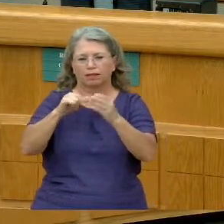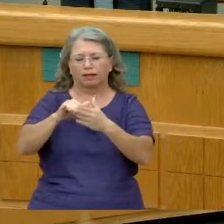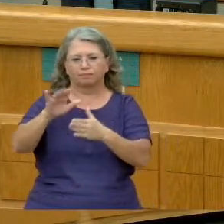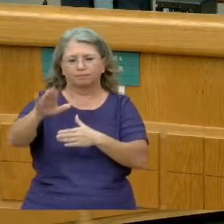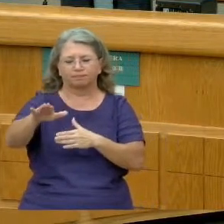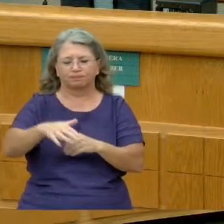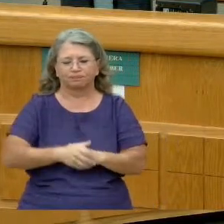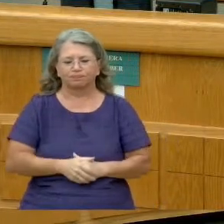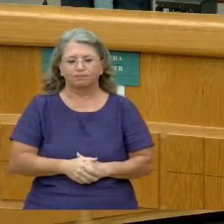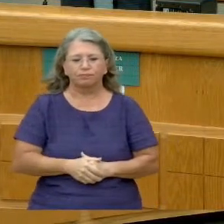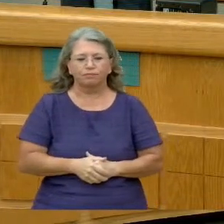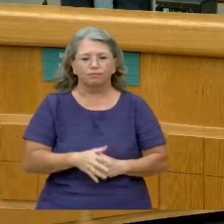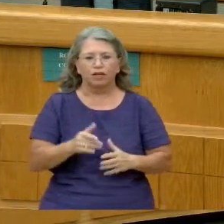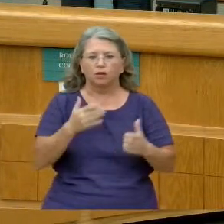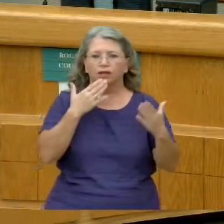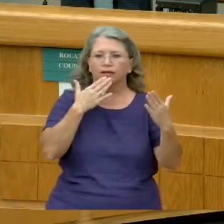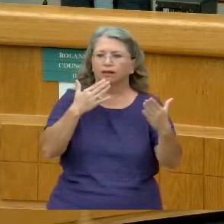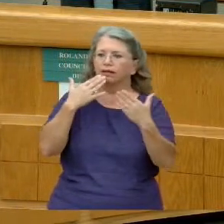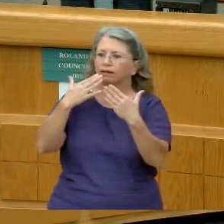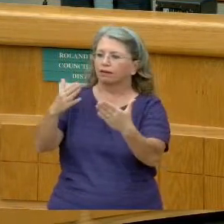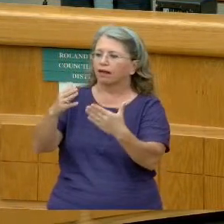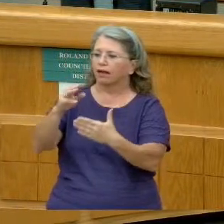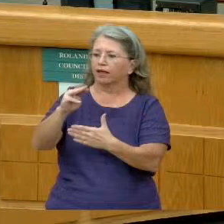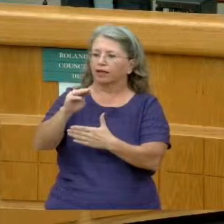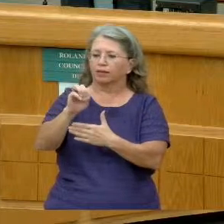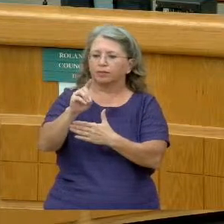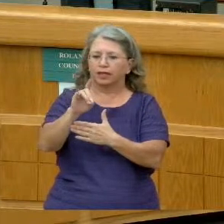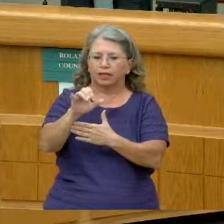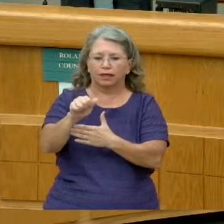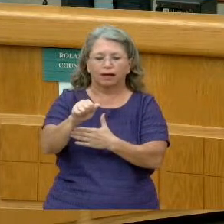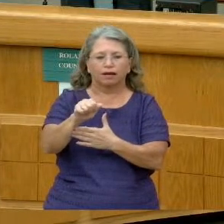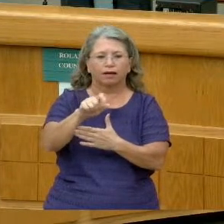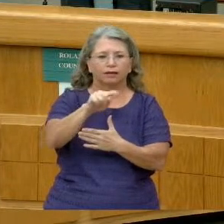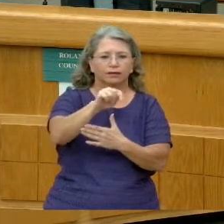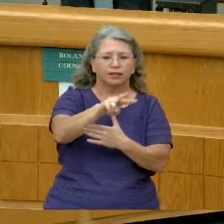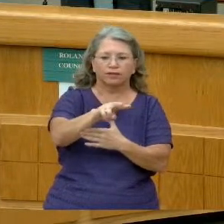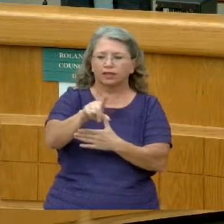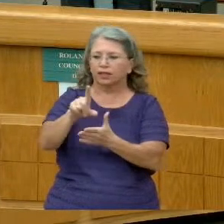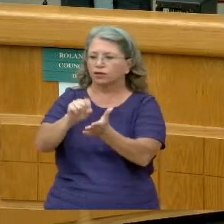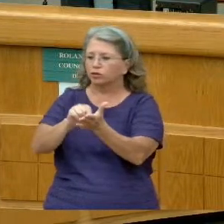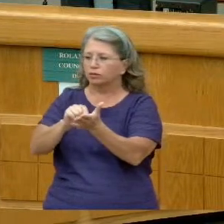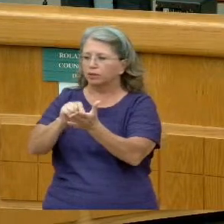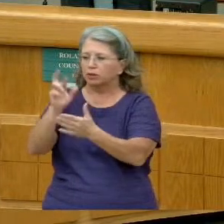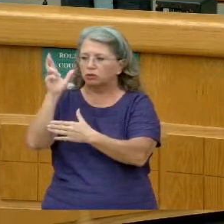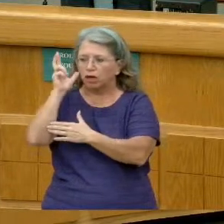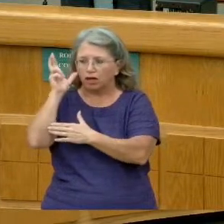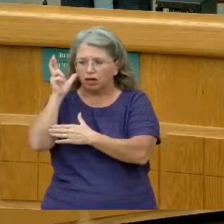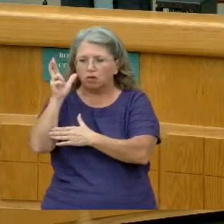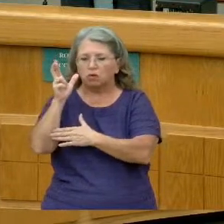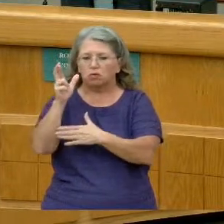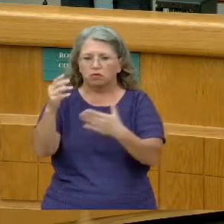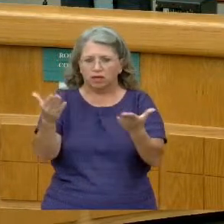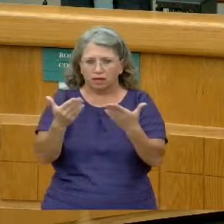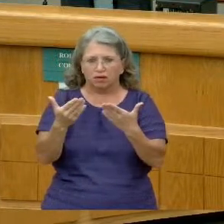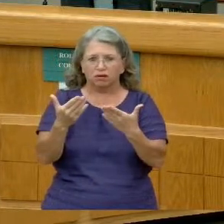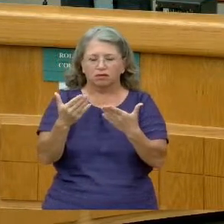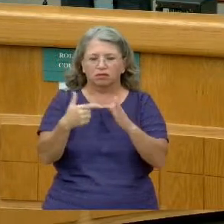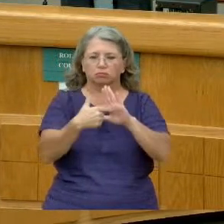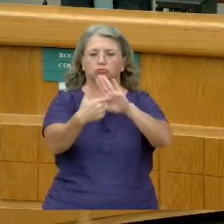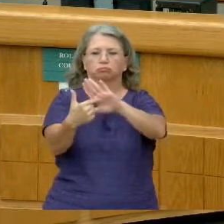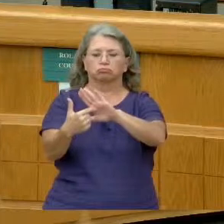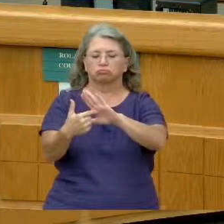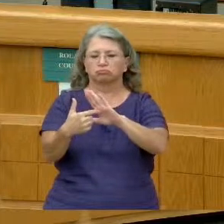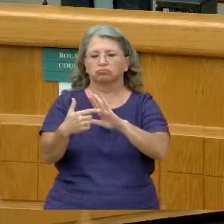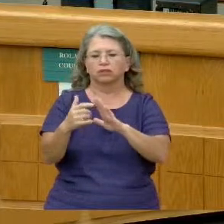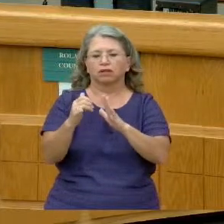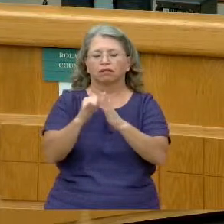the networks and media, the television, newspaper, radio for covering these events,